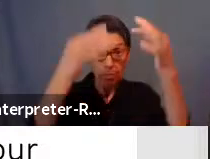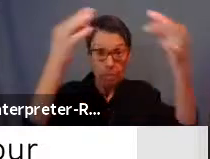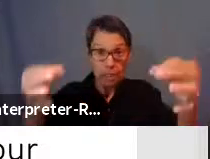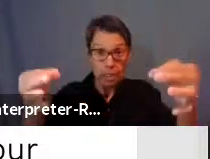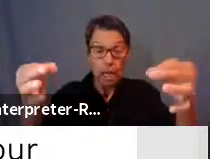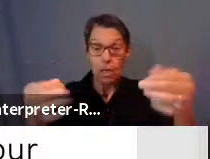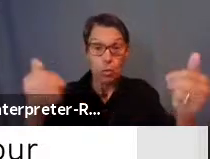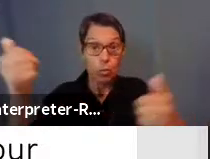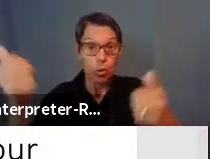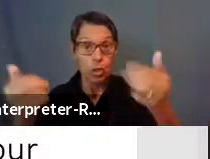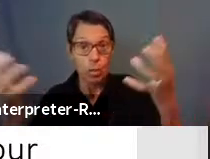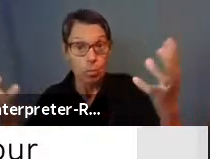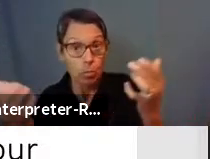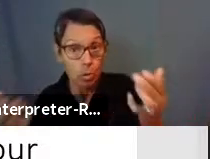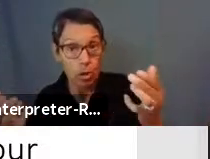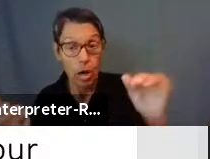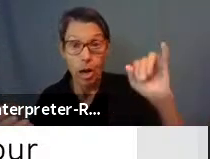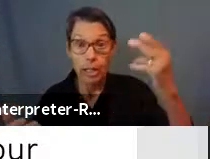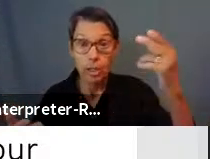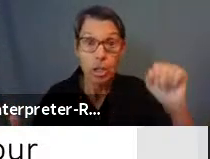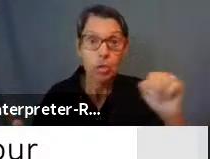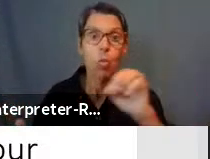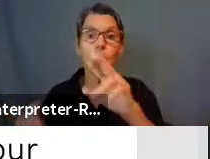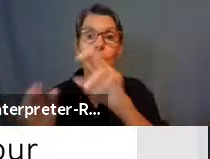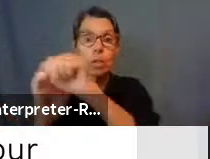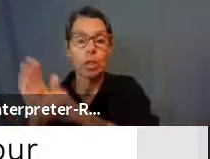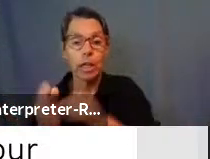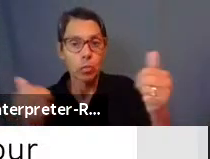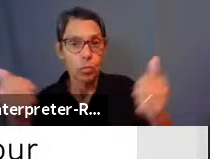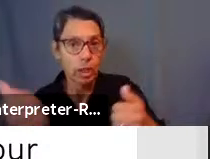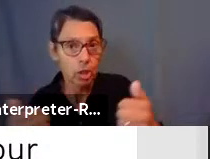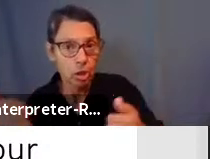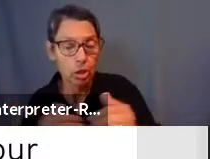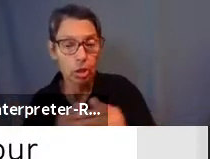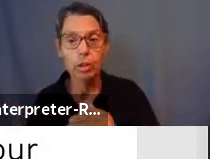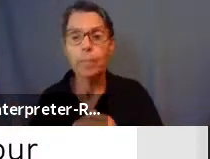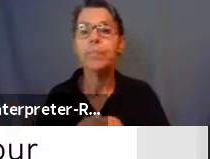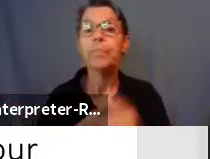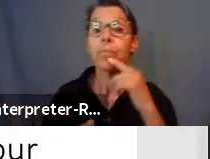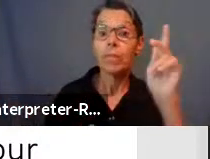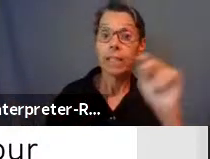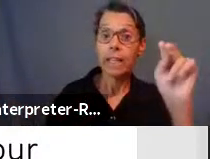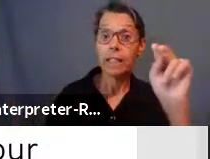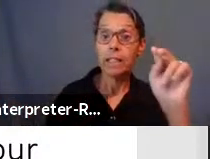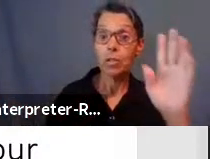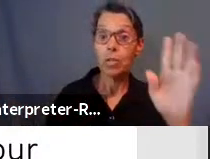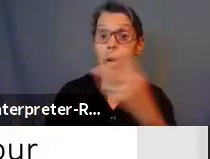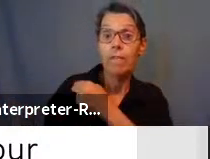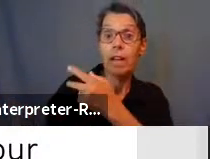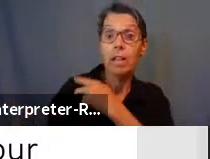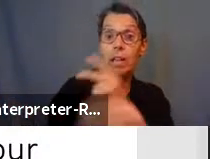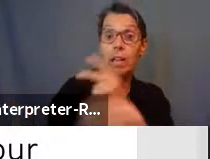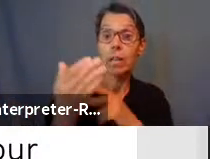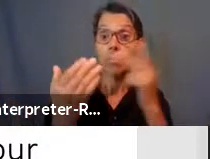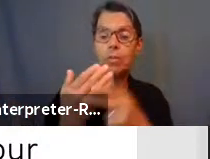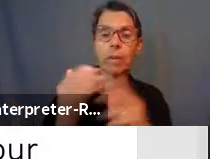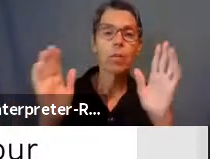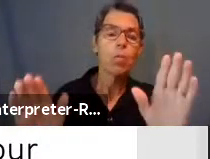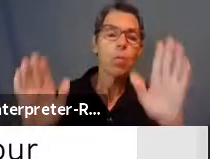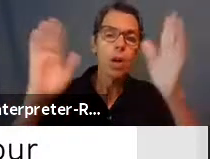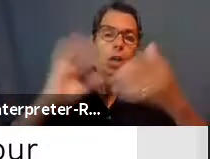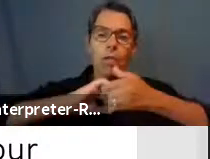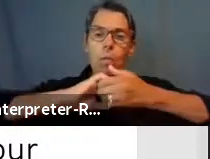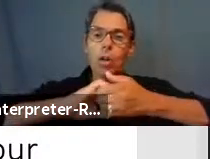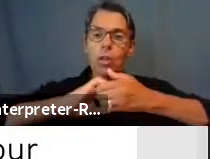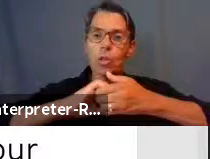wanted to receive the vaccine from. I want to say that the state of Kansas, that your vaccination program has been incredible to partner and work with us as well.